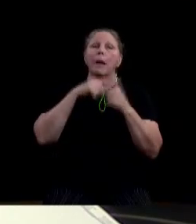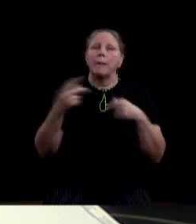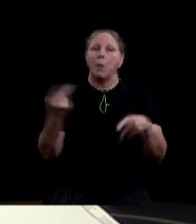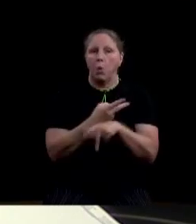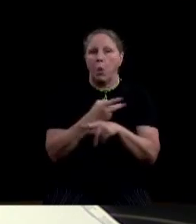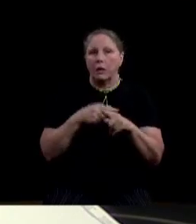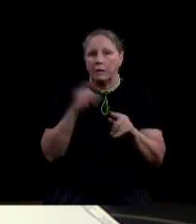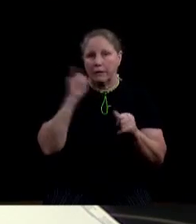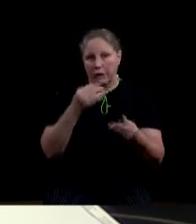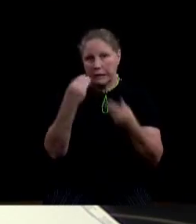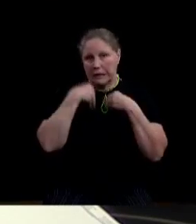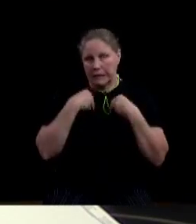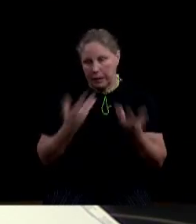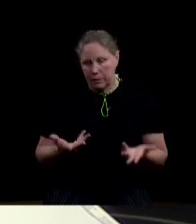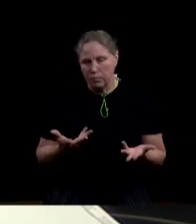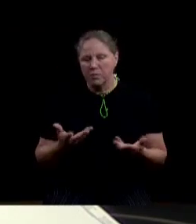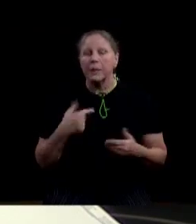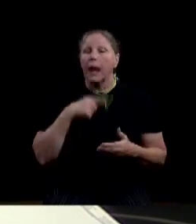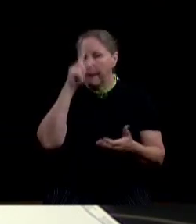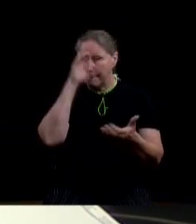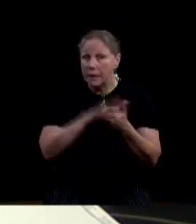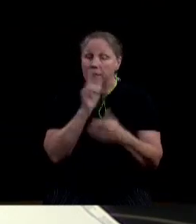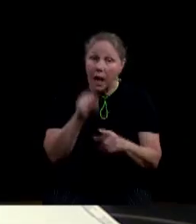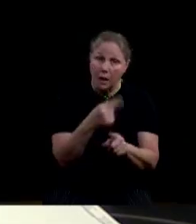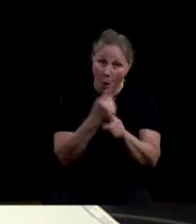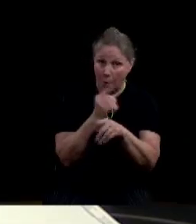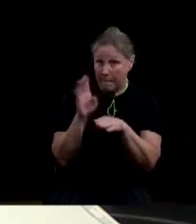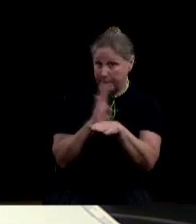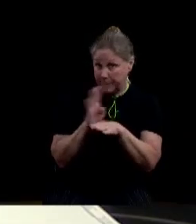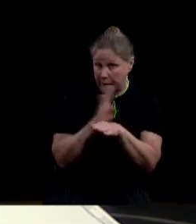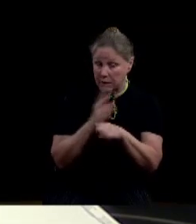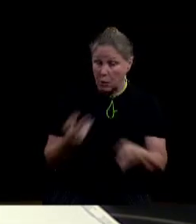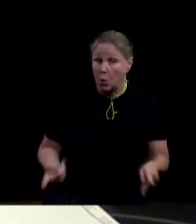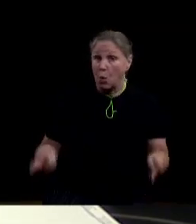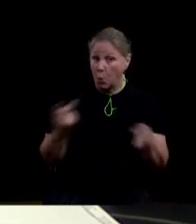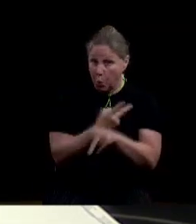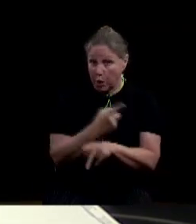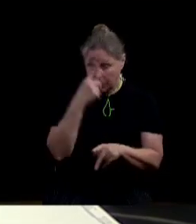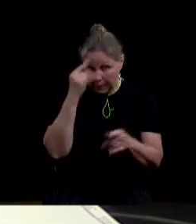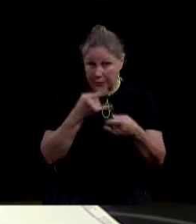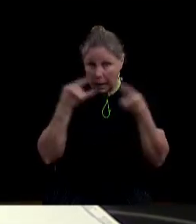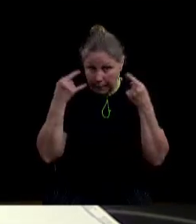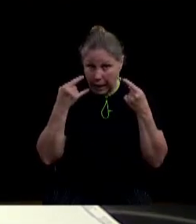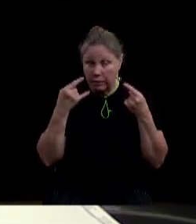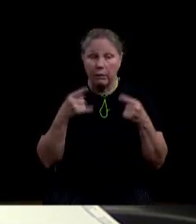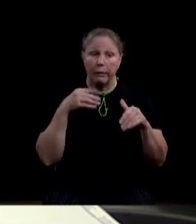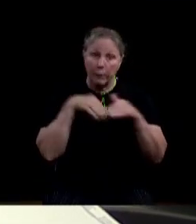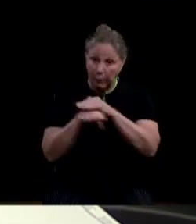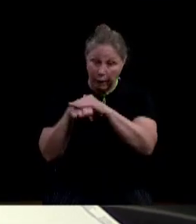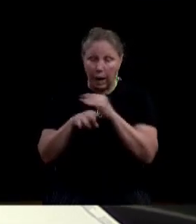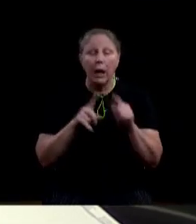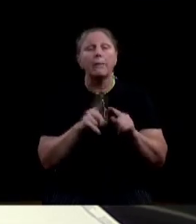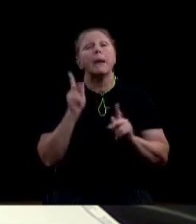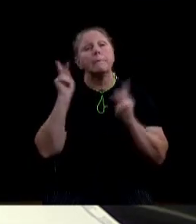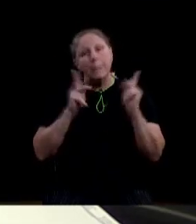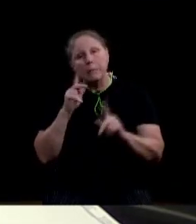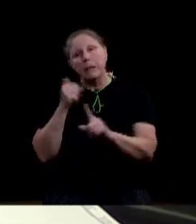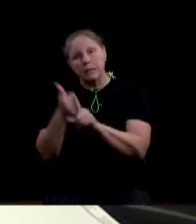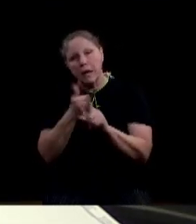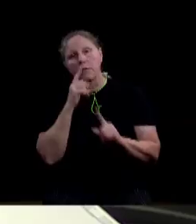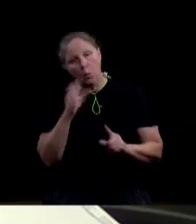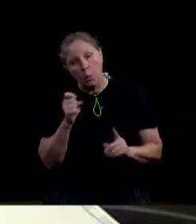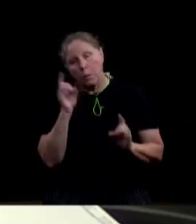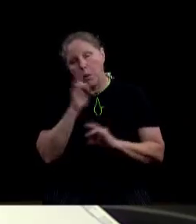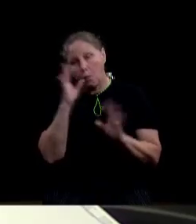will businesses suffer due to mandatory masks, but more importantly, our citizens will suffer. I do believe our COVID numbers will peak. Not